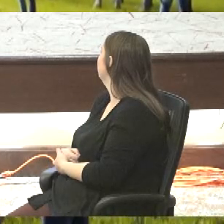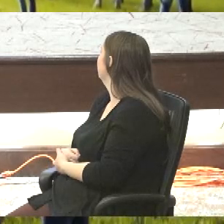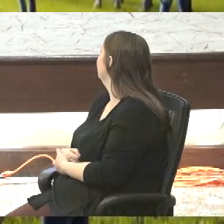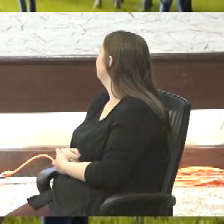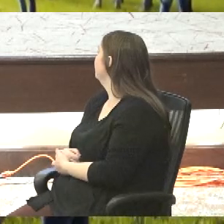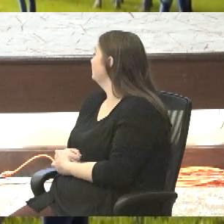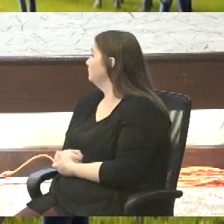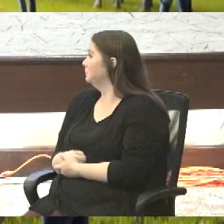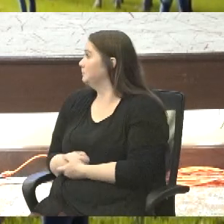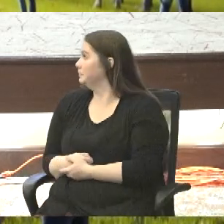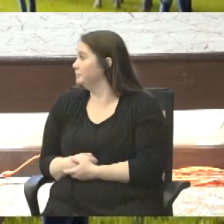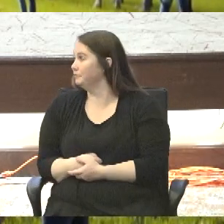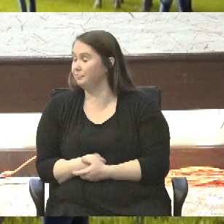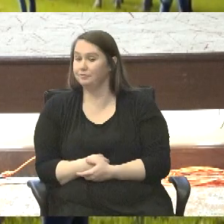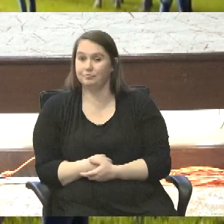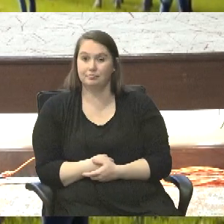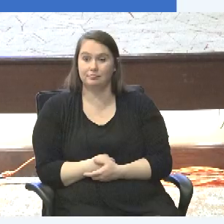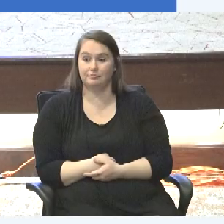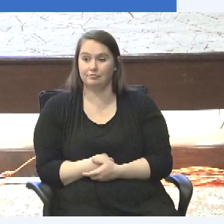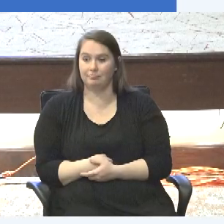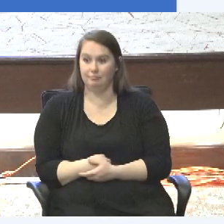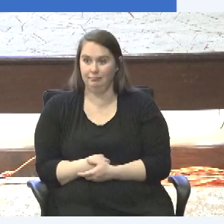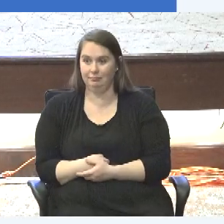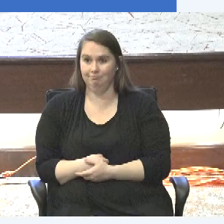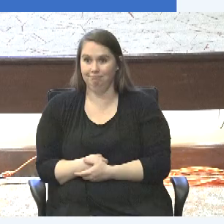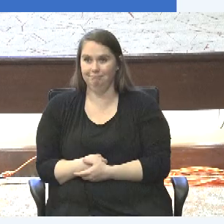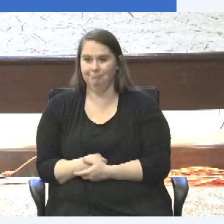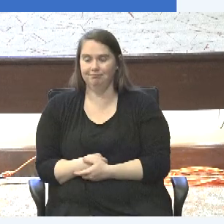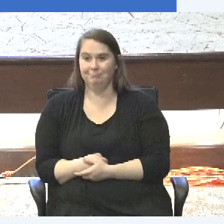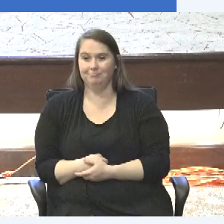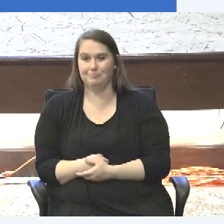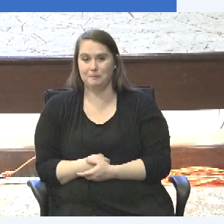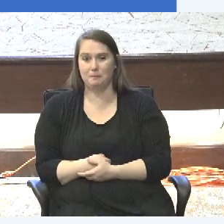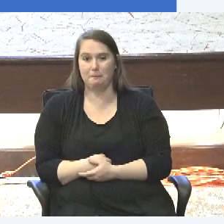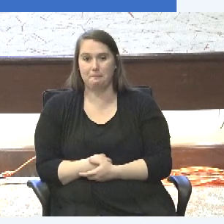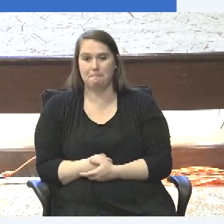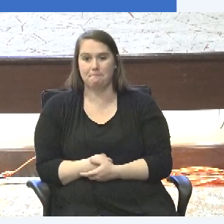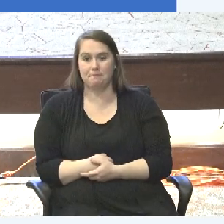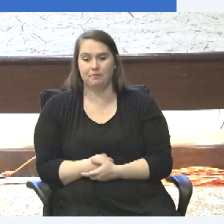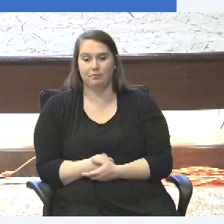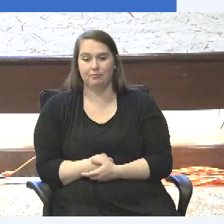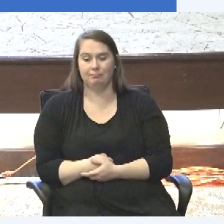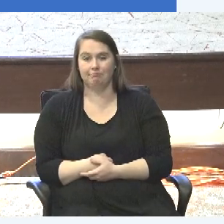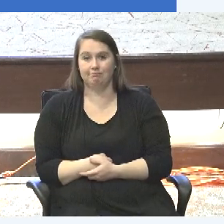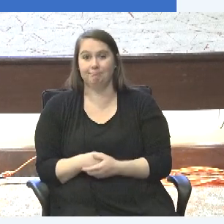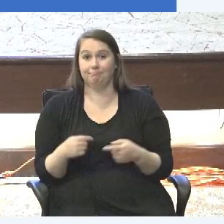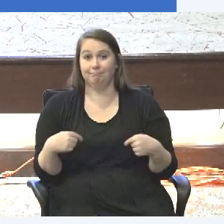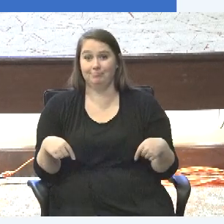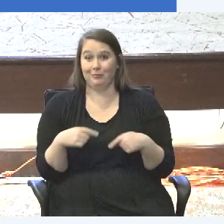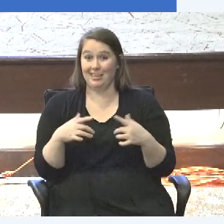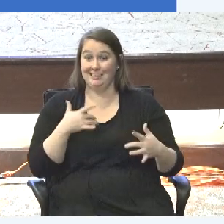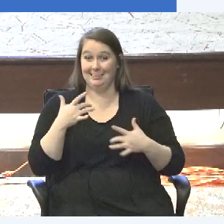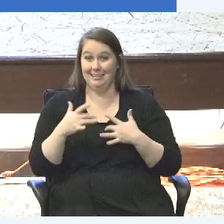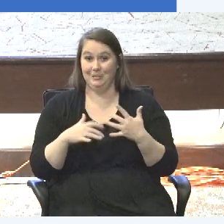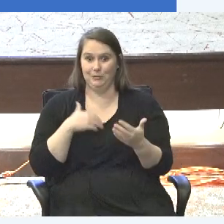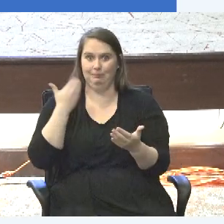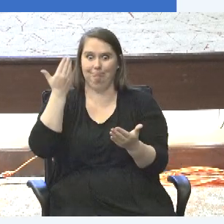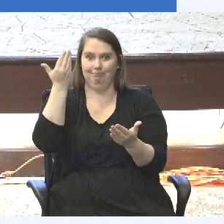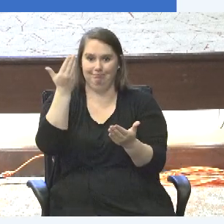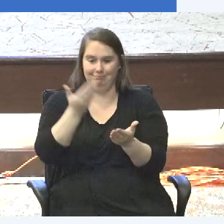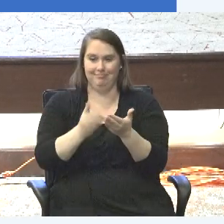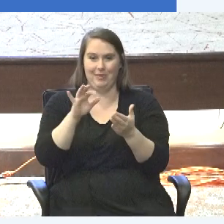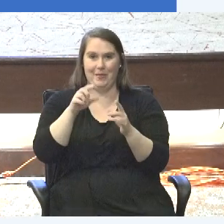It's awesome. We're excited to get here, and